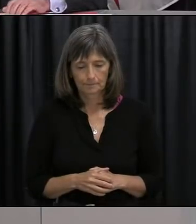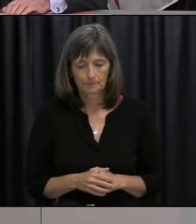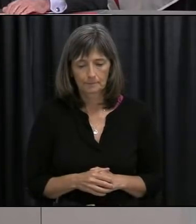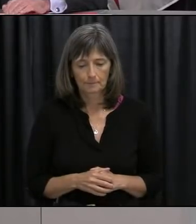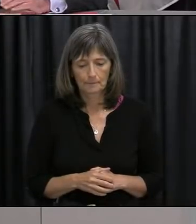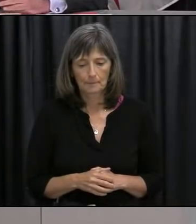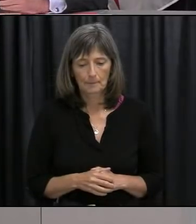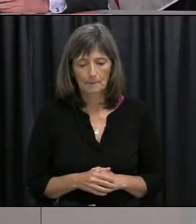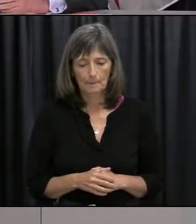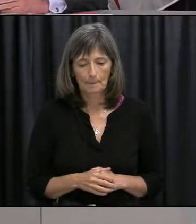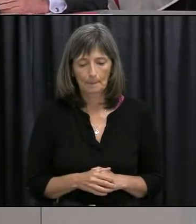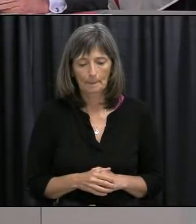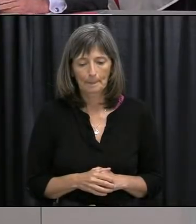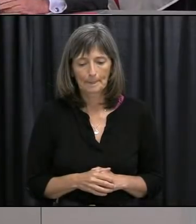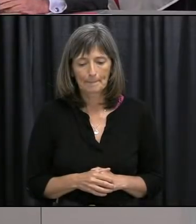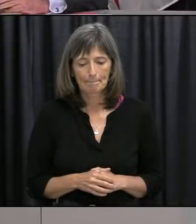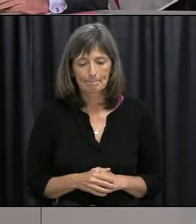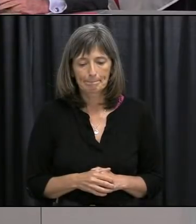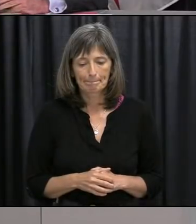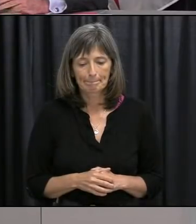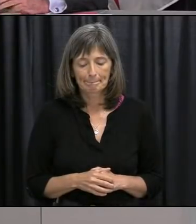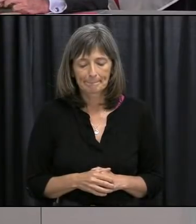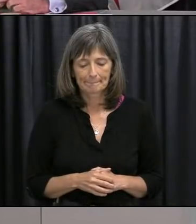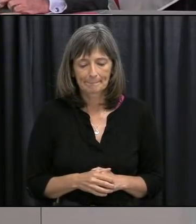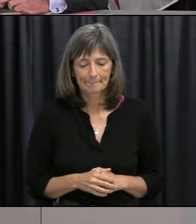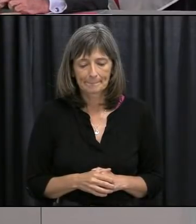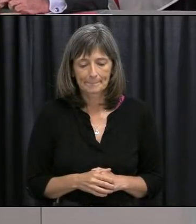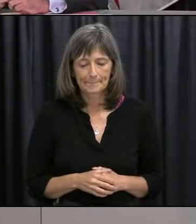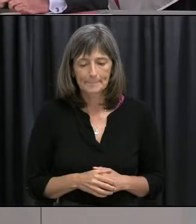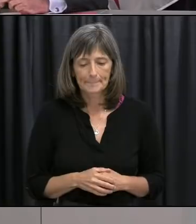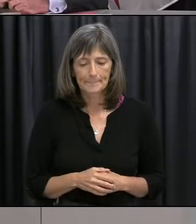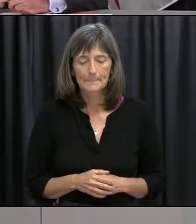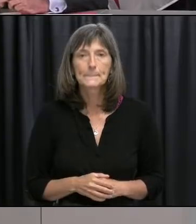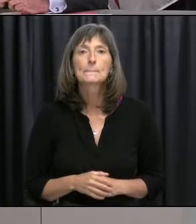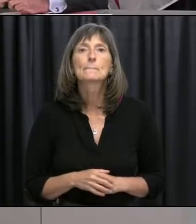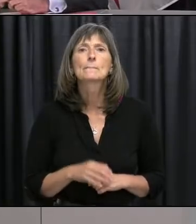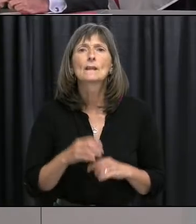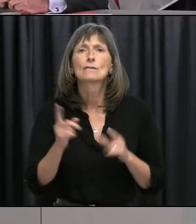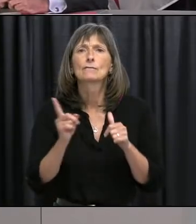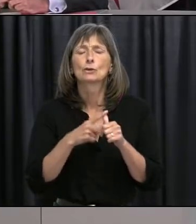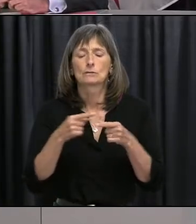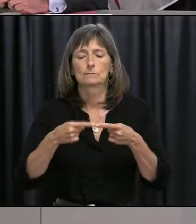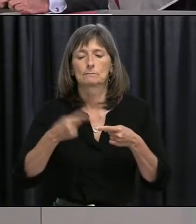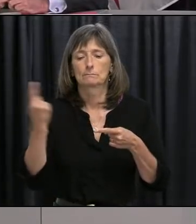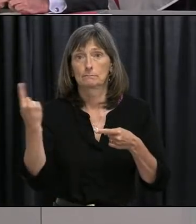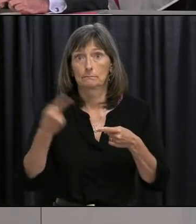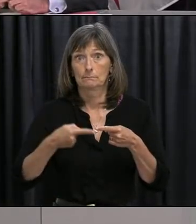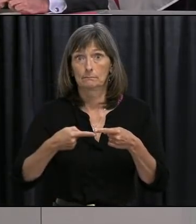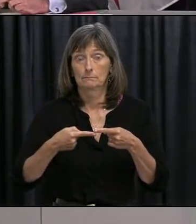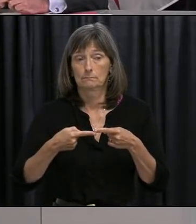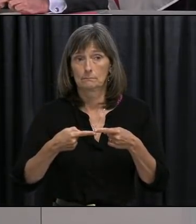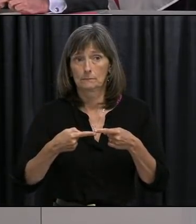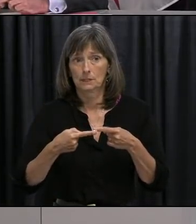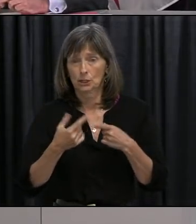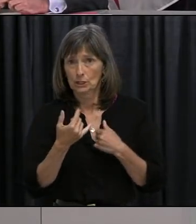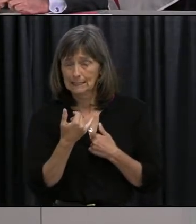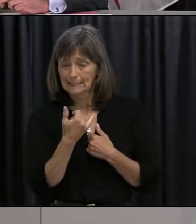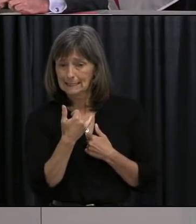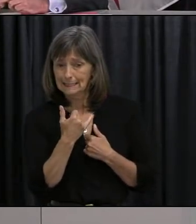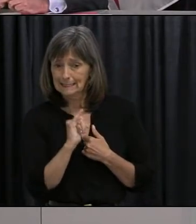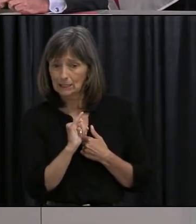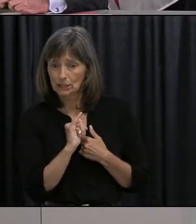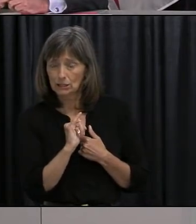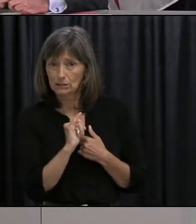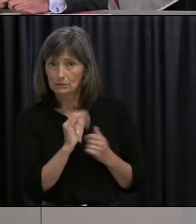Hello. Premier, first question is on the border. Is it still the plan, or is